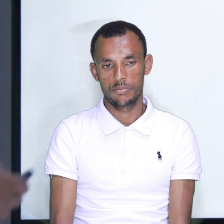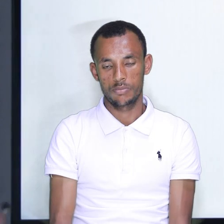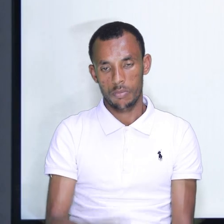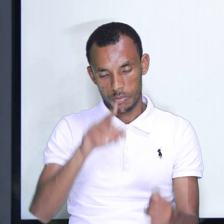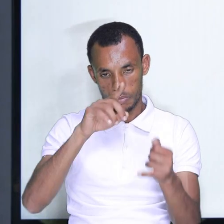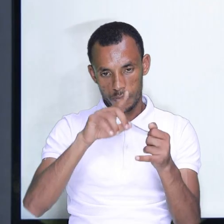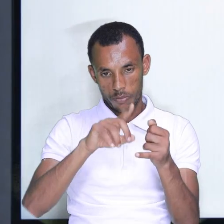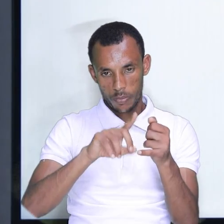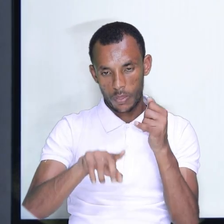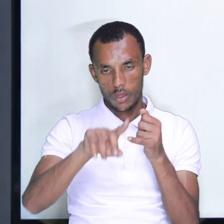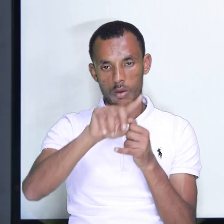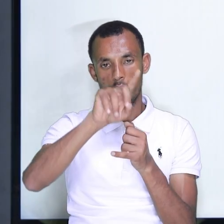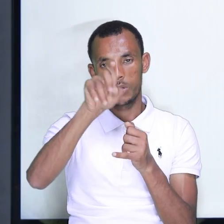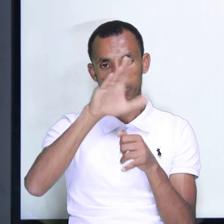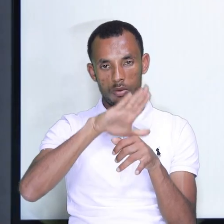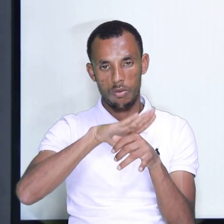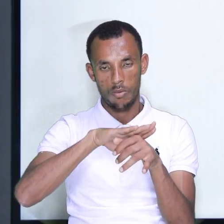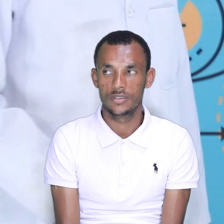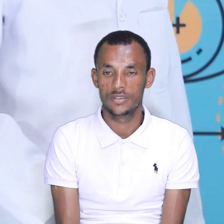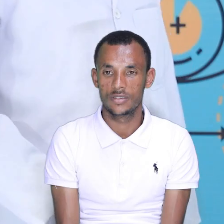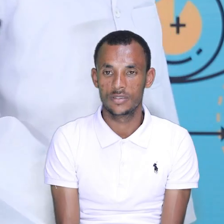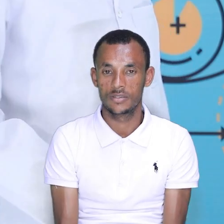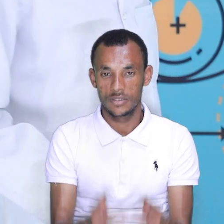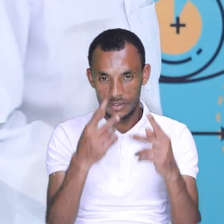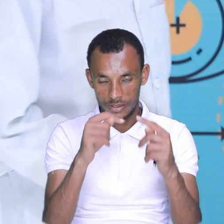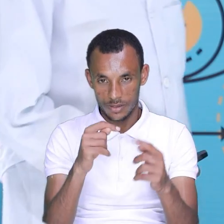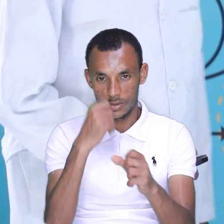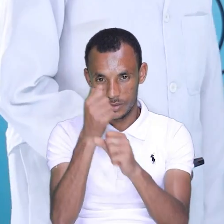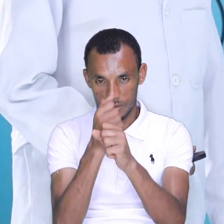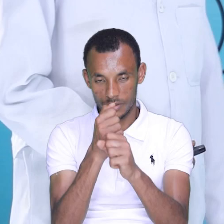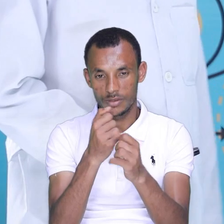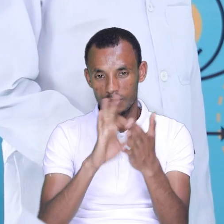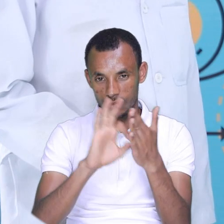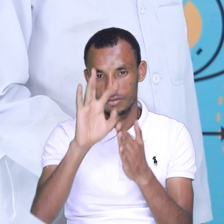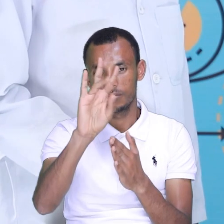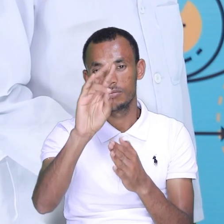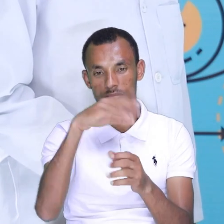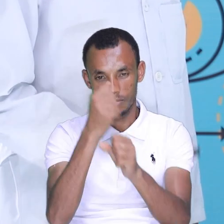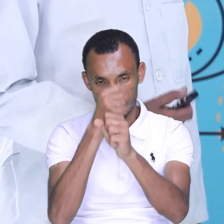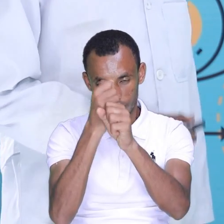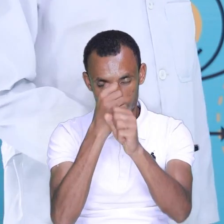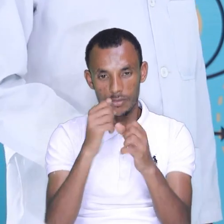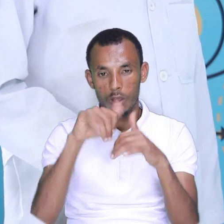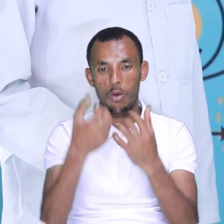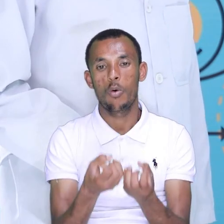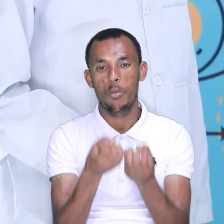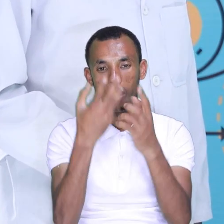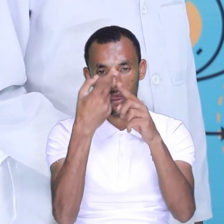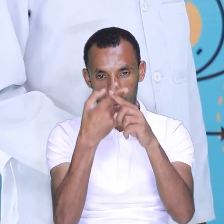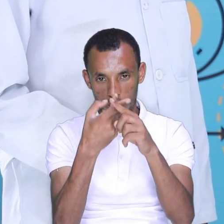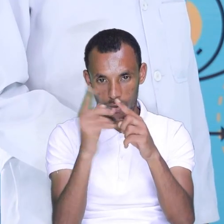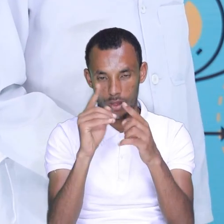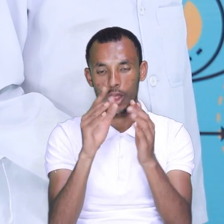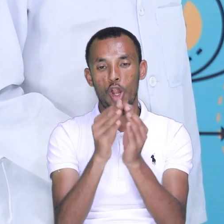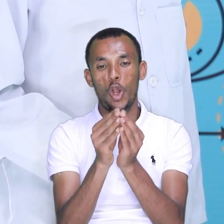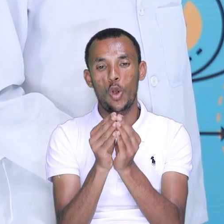Last question, I will give us the following one. Try to do question number 7. How many different